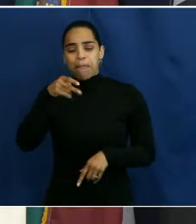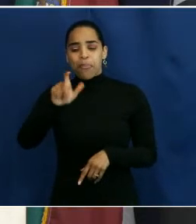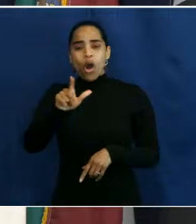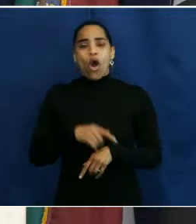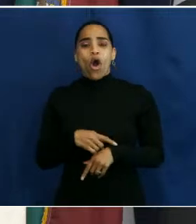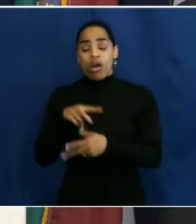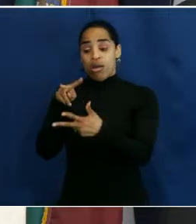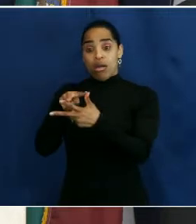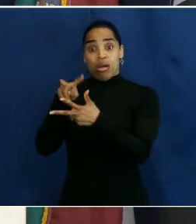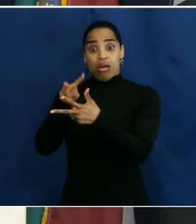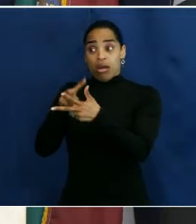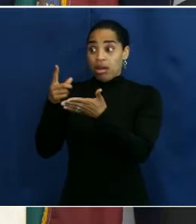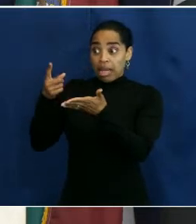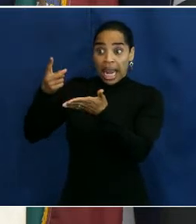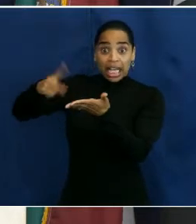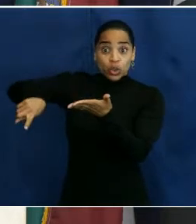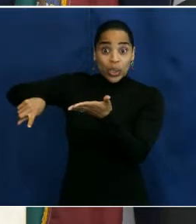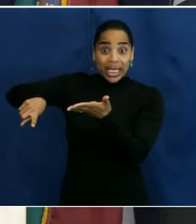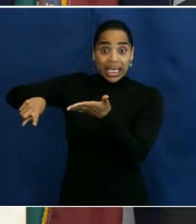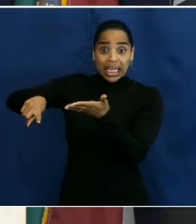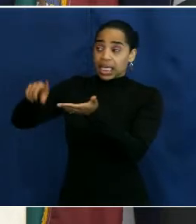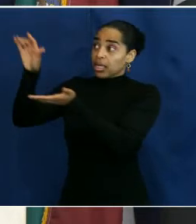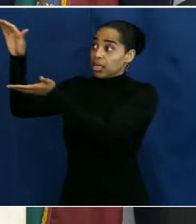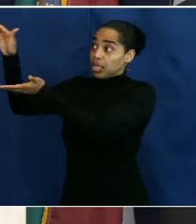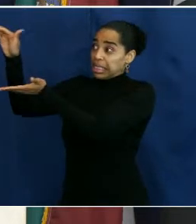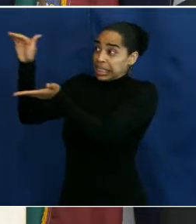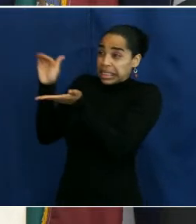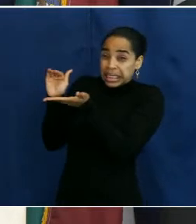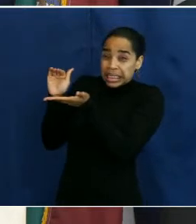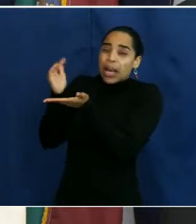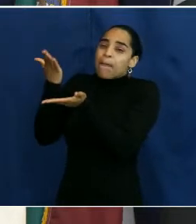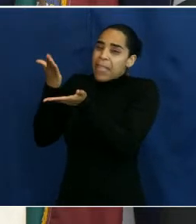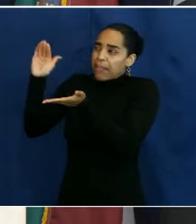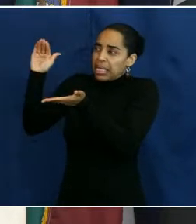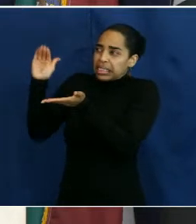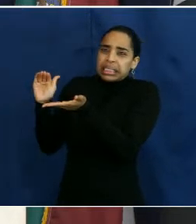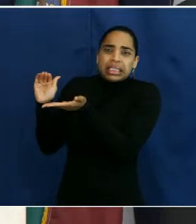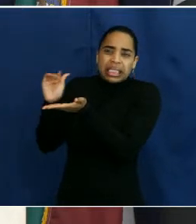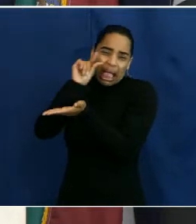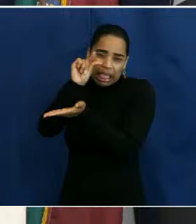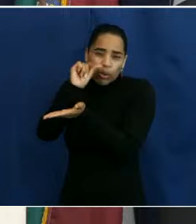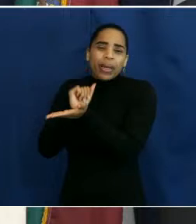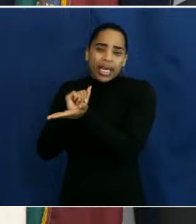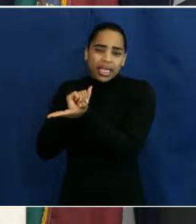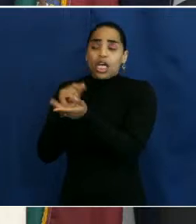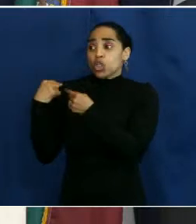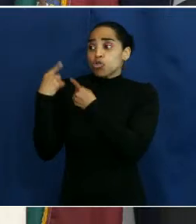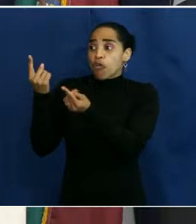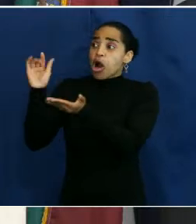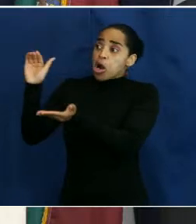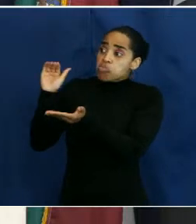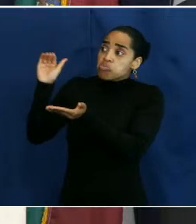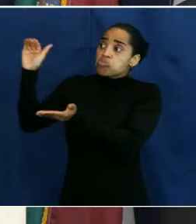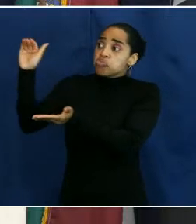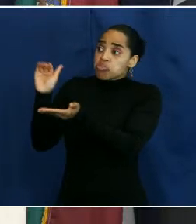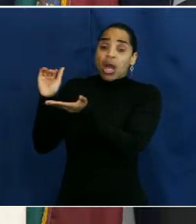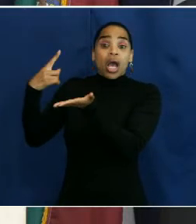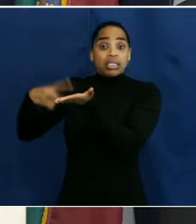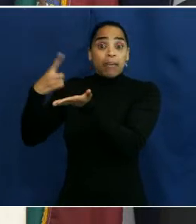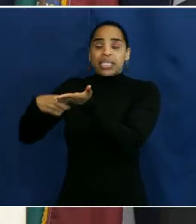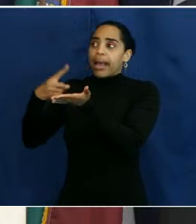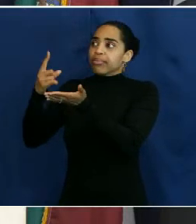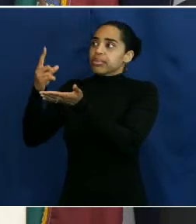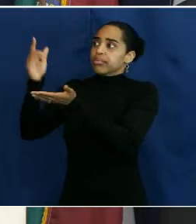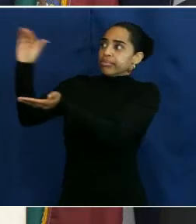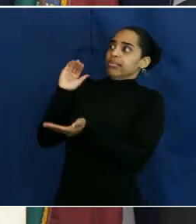the supply of vaccines next week may dip just a little bit overall. It's been kind of steady. Of course, we don't always know. Sometimes some come in